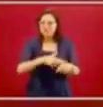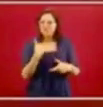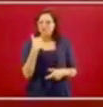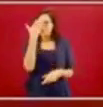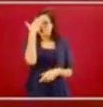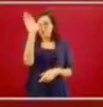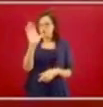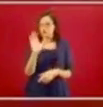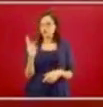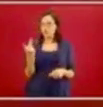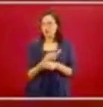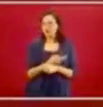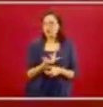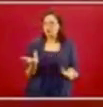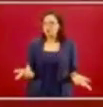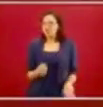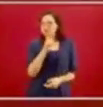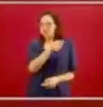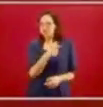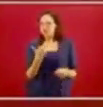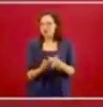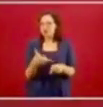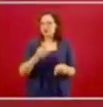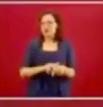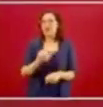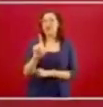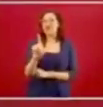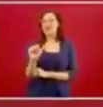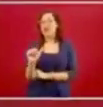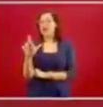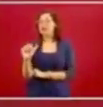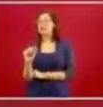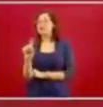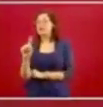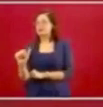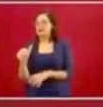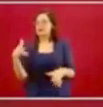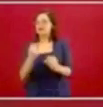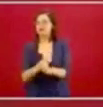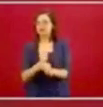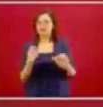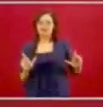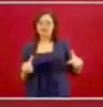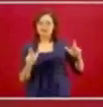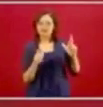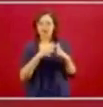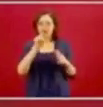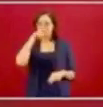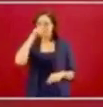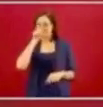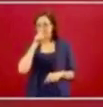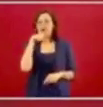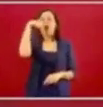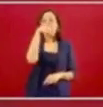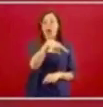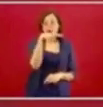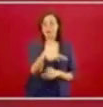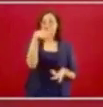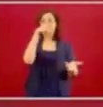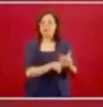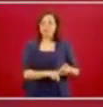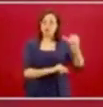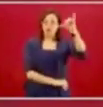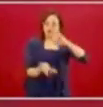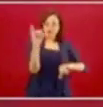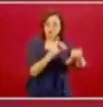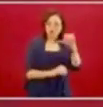Talking about what you said about the Hospital La Raza, I don't know quite I don't quite know what you're referring to, but I can tell